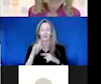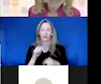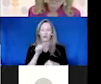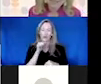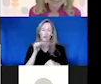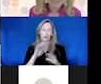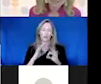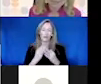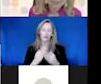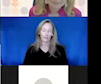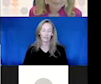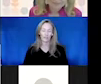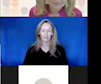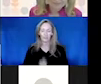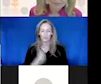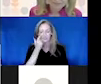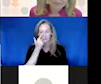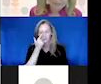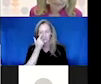Next slide.